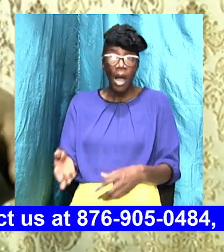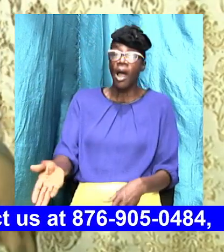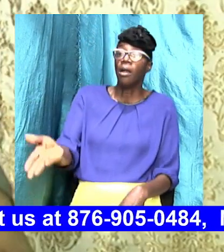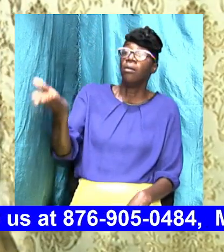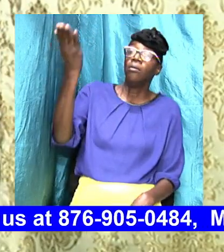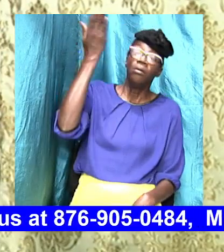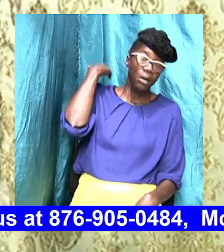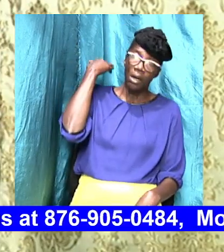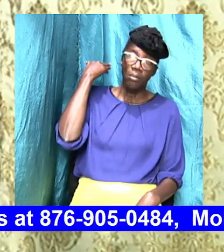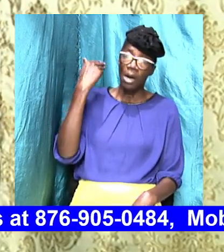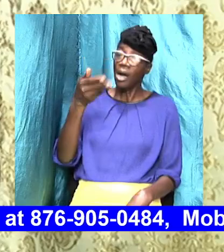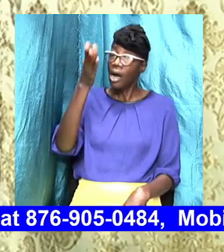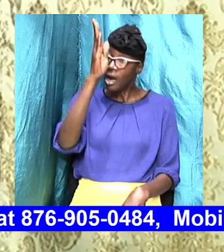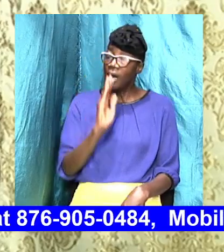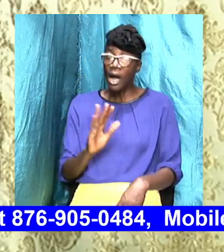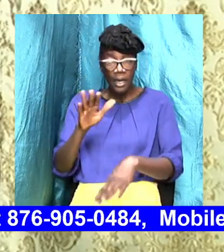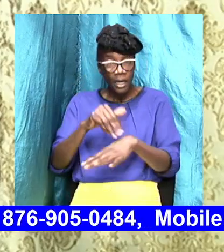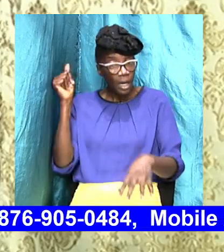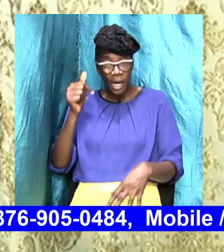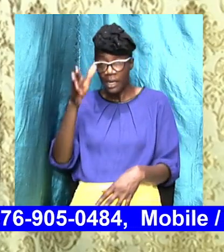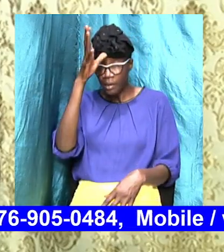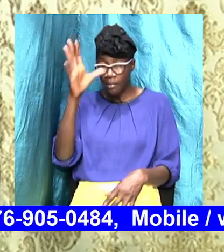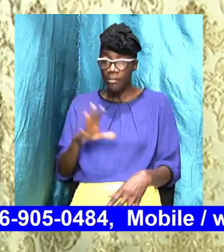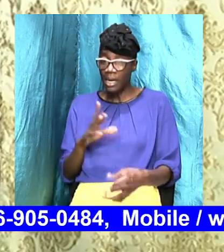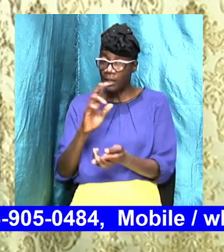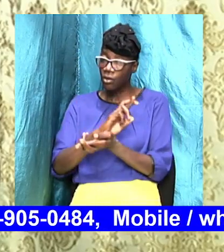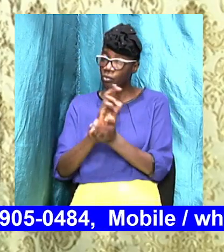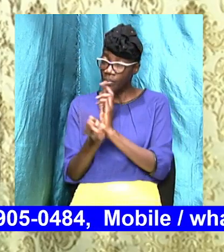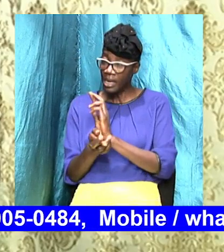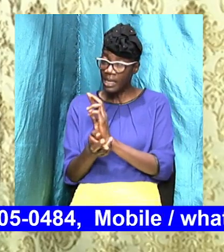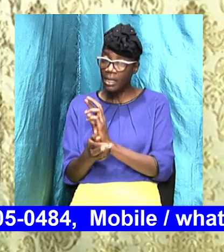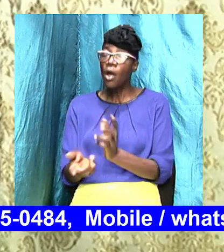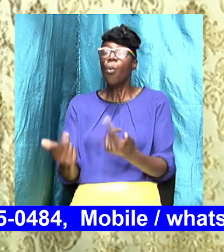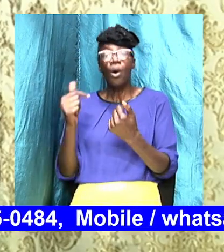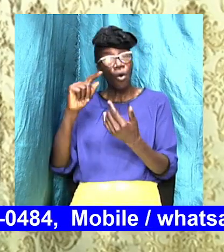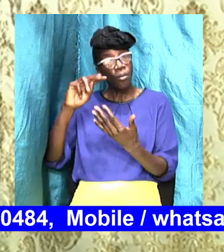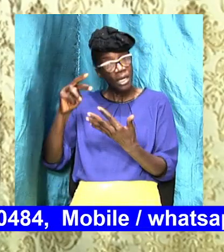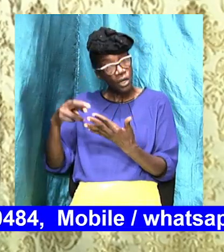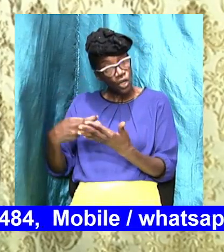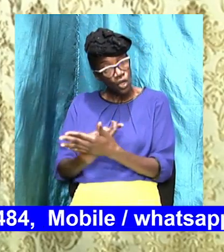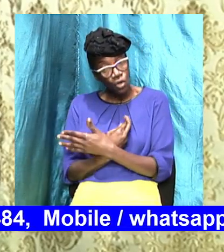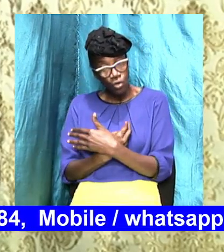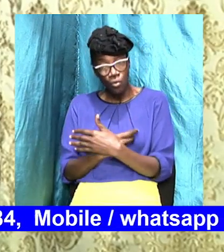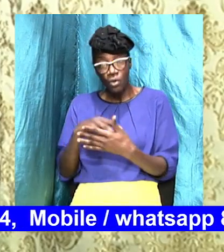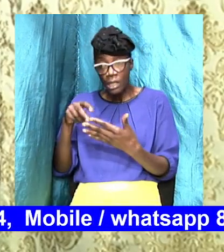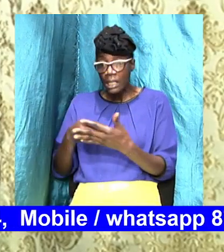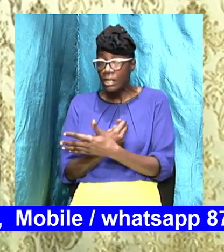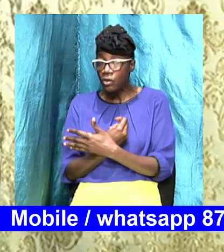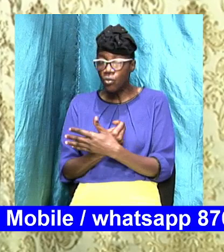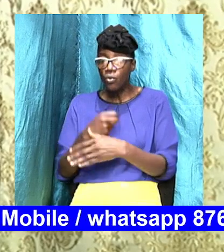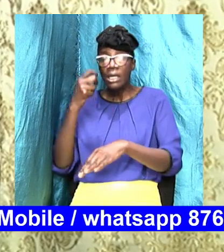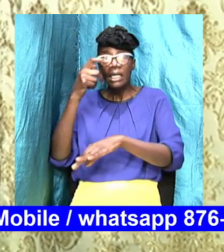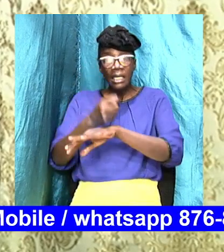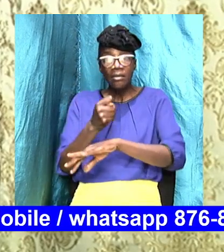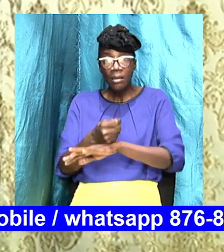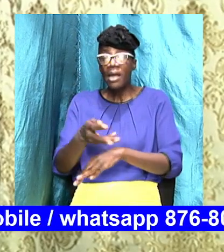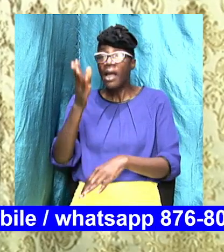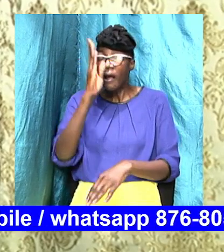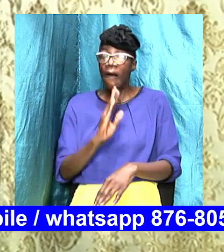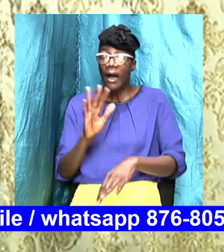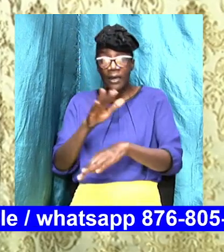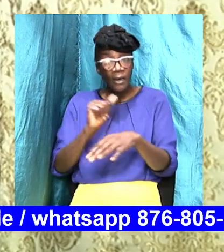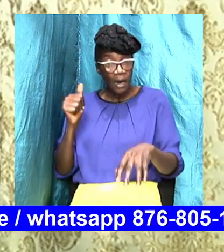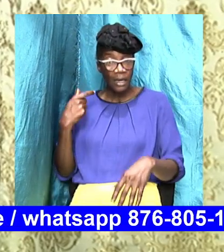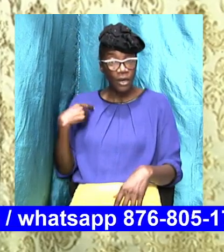there, God has been calling man to repent. And then we come over in the New Testament, and we show you that, look here, God is calling us